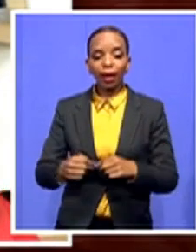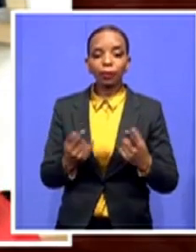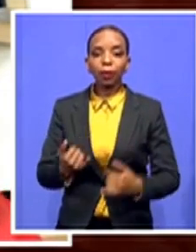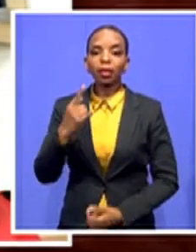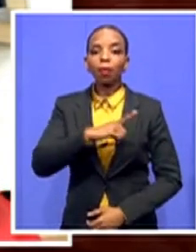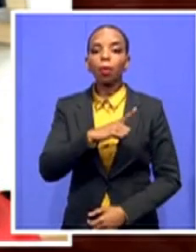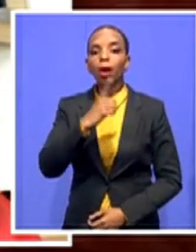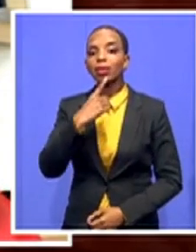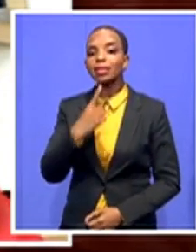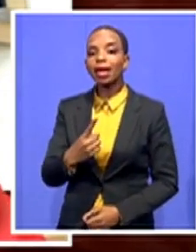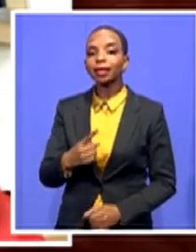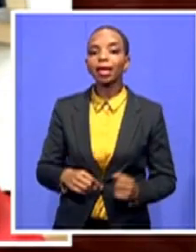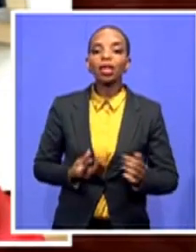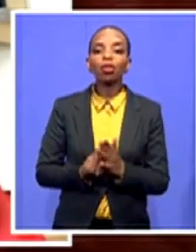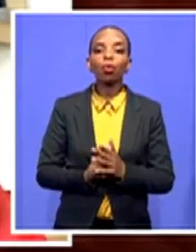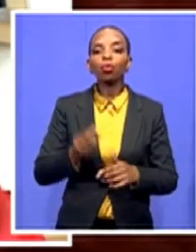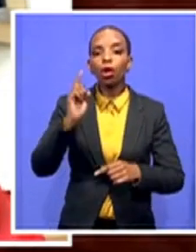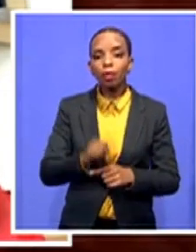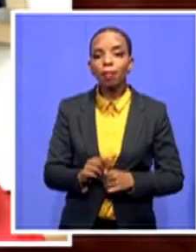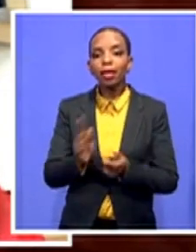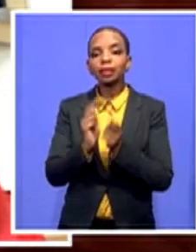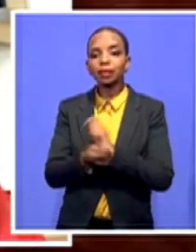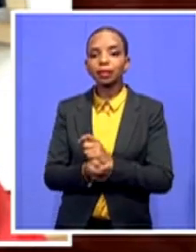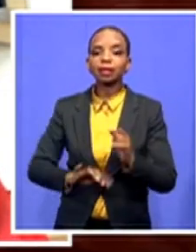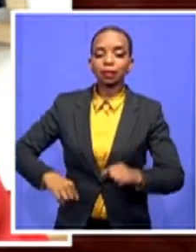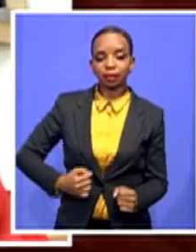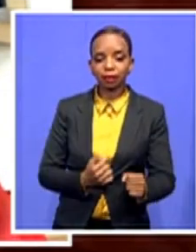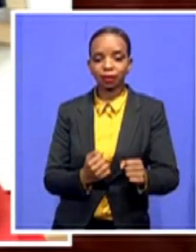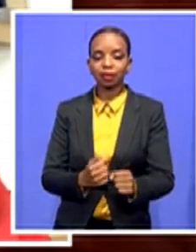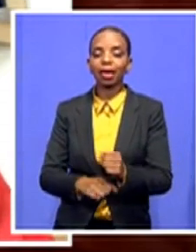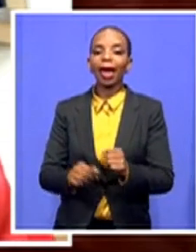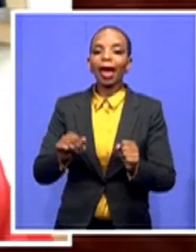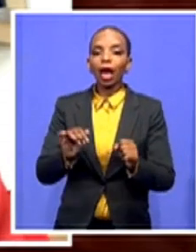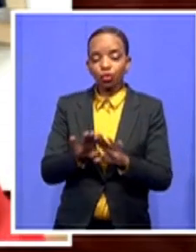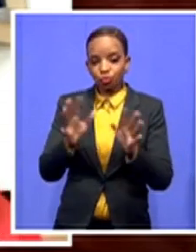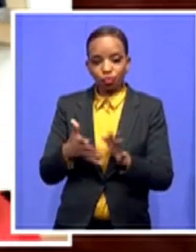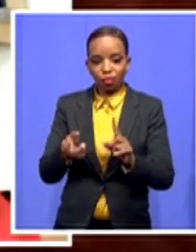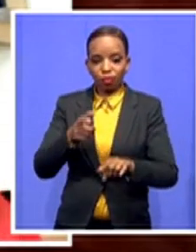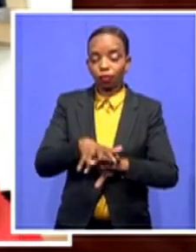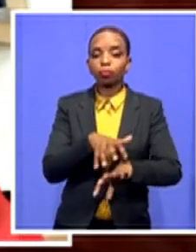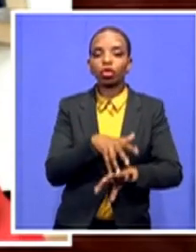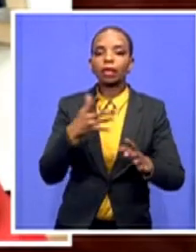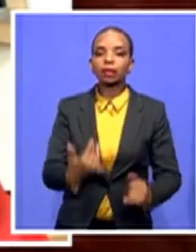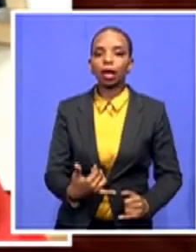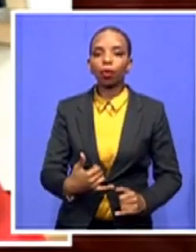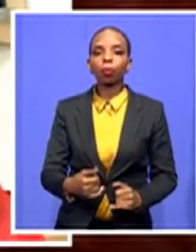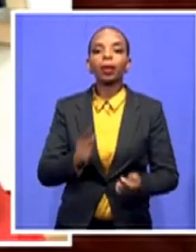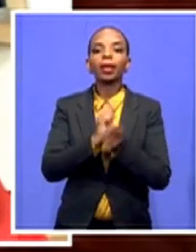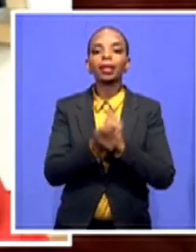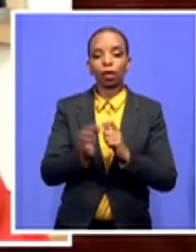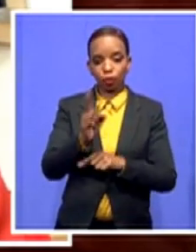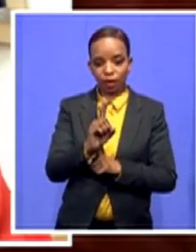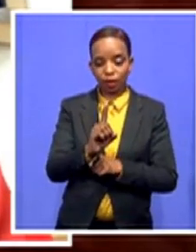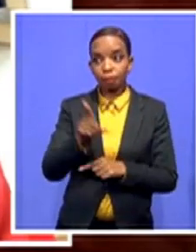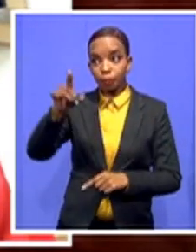strengthen the role of the state and hopefully a more efficient and corrupt free state, because there's nothing that